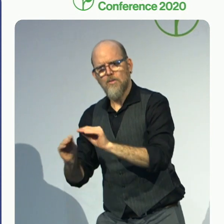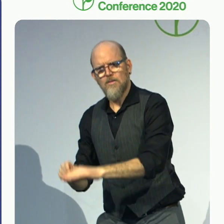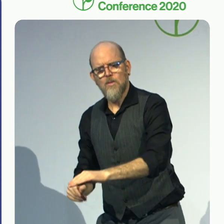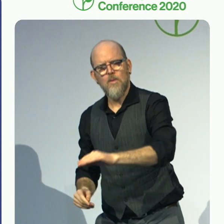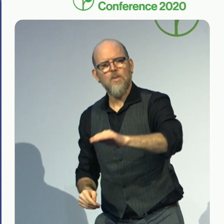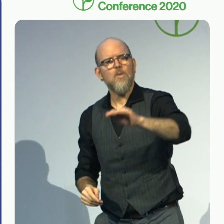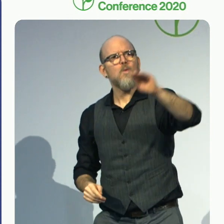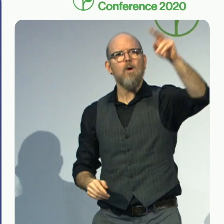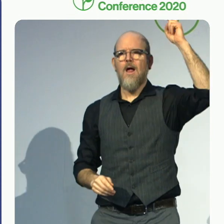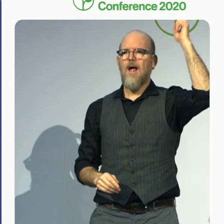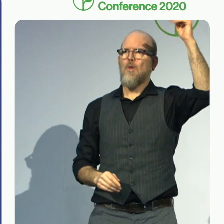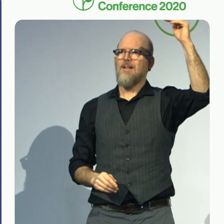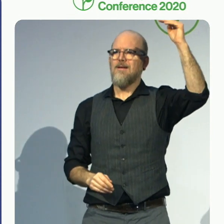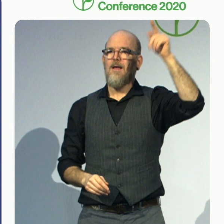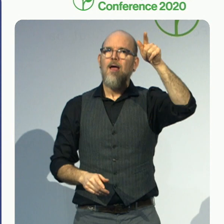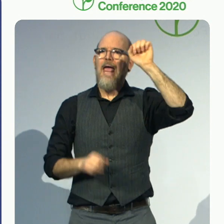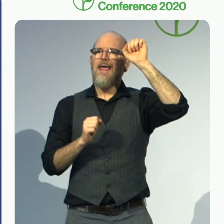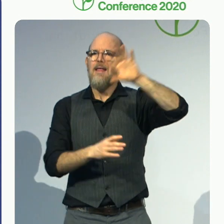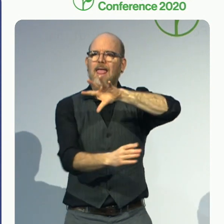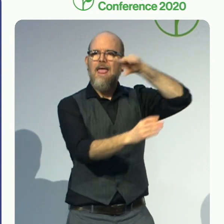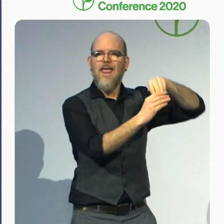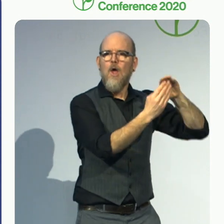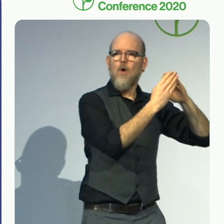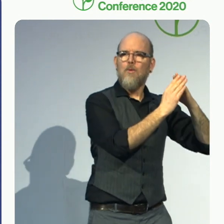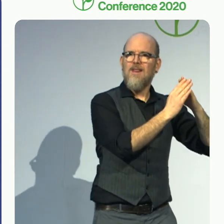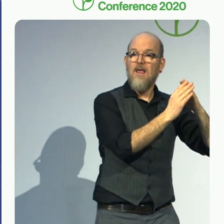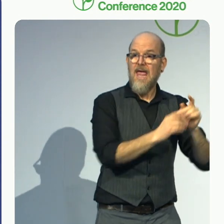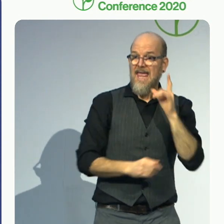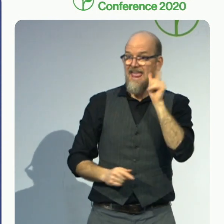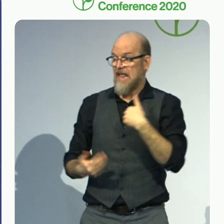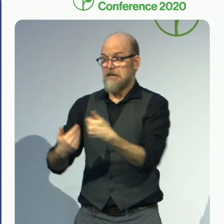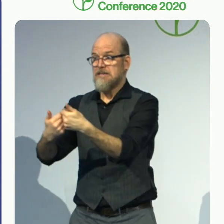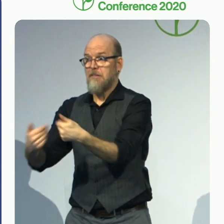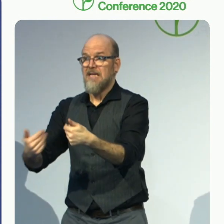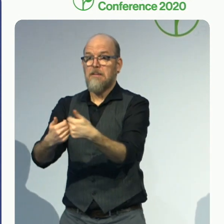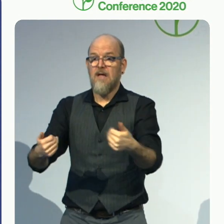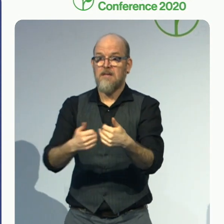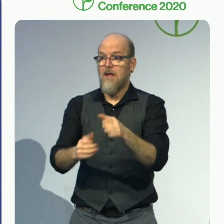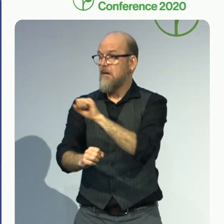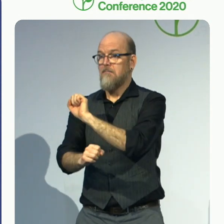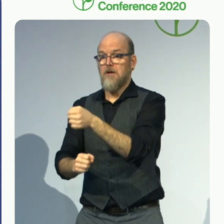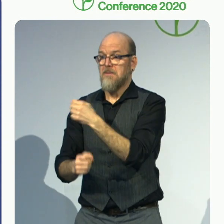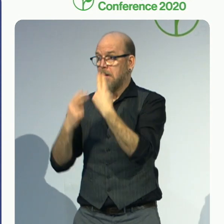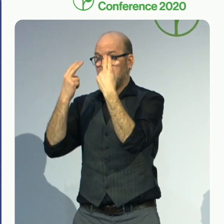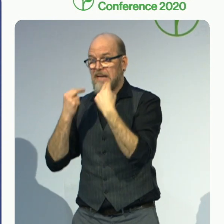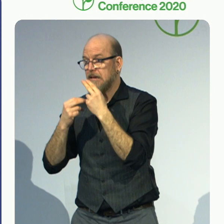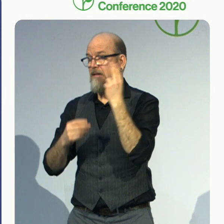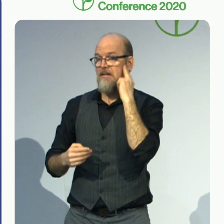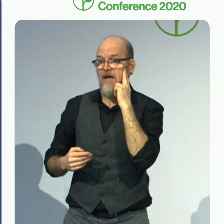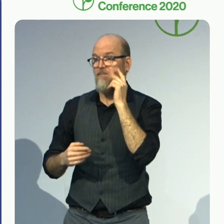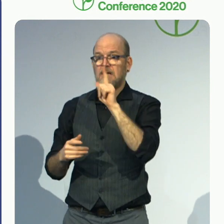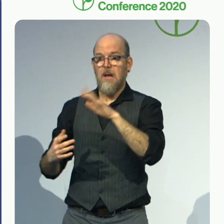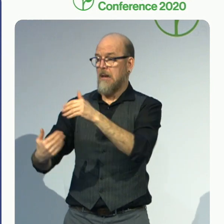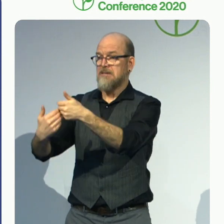separate societies for blind people, deaf people. We all go to the same shops, that we have, we'll work in the same